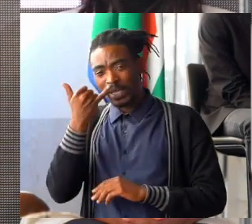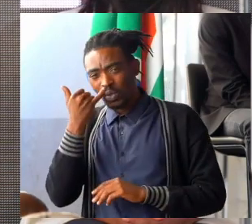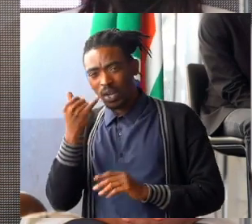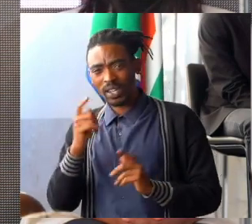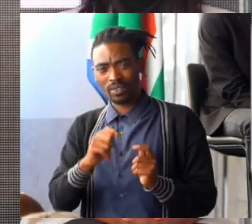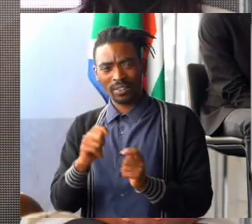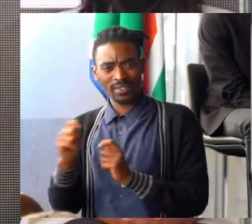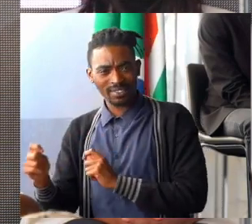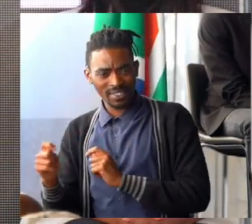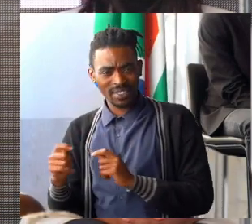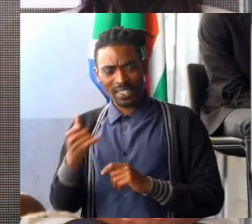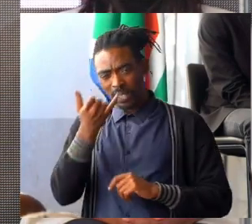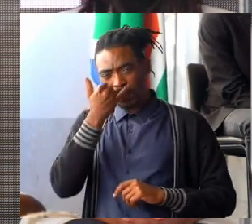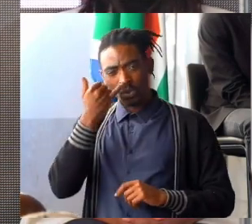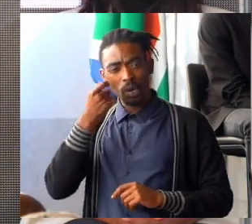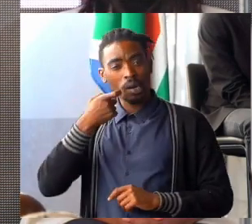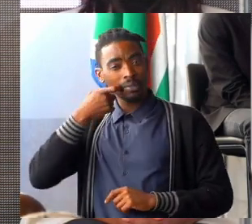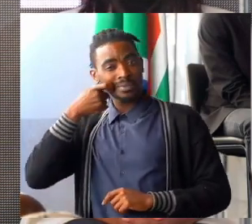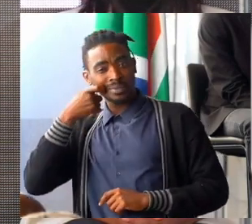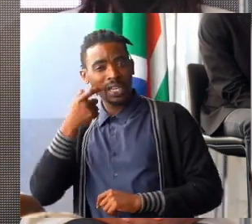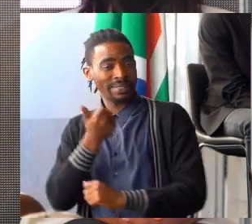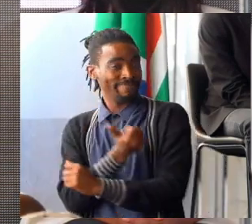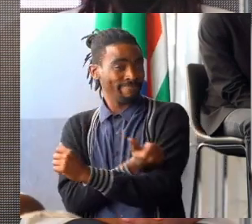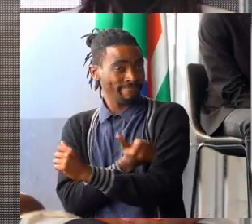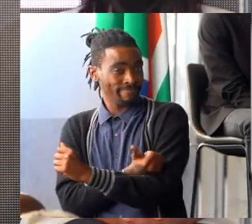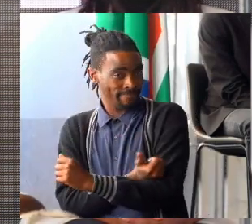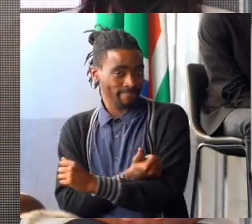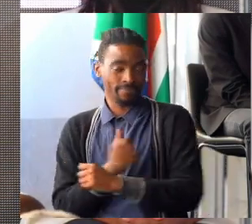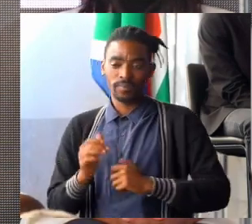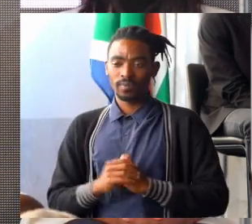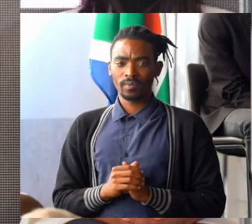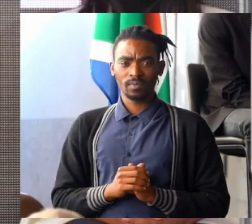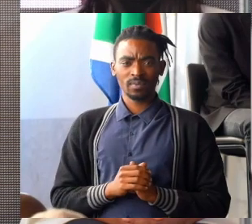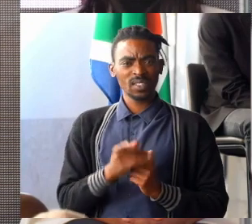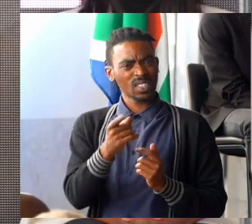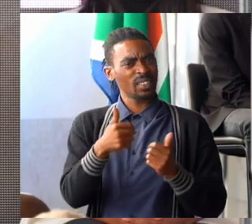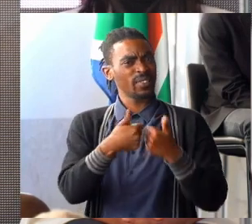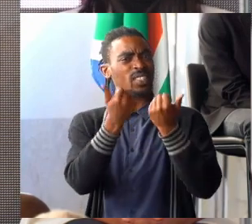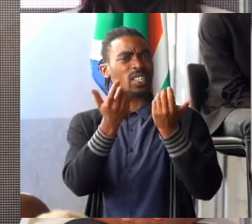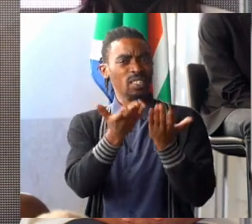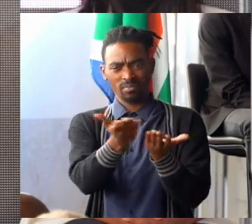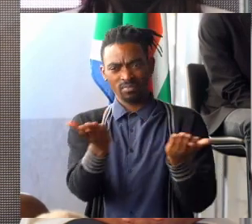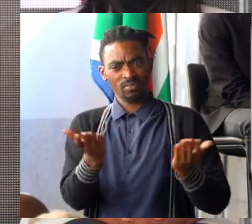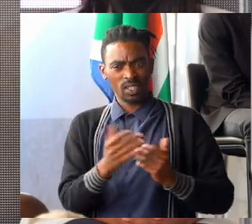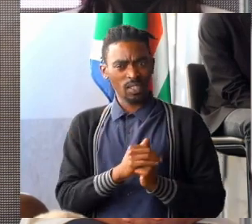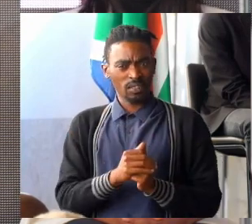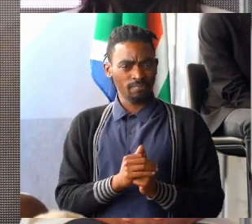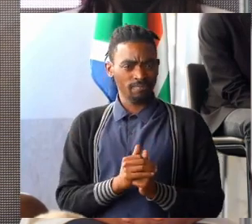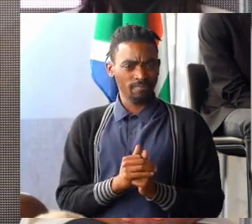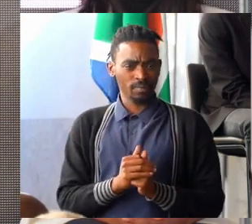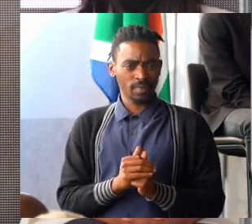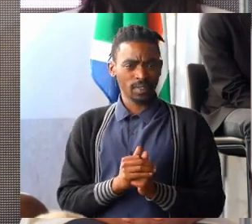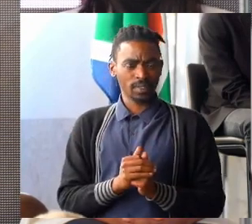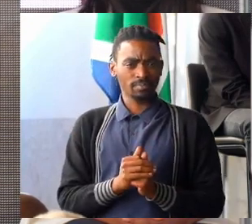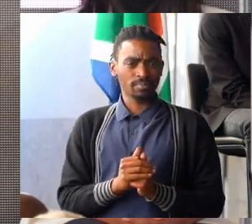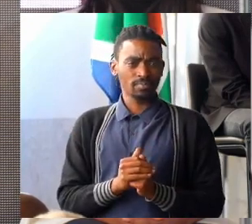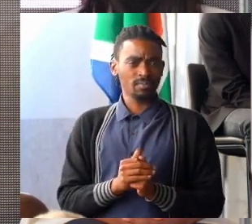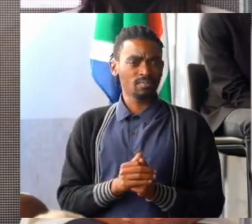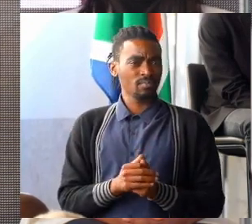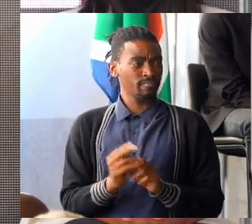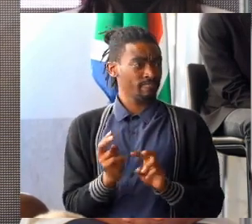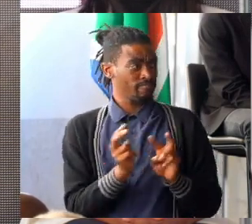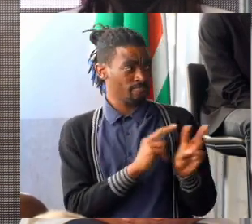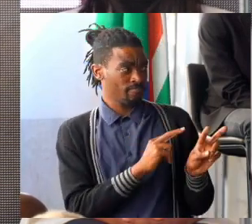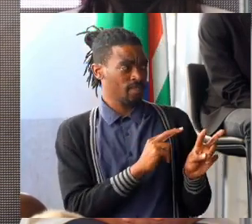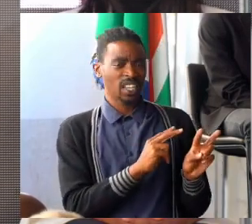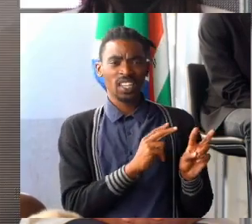trafficking, drug addiction, and the disintegration of social structures. Let me give you a challenge, those of you with the appetite. You can look at the